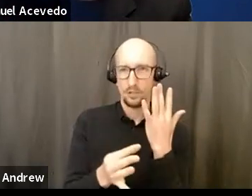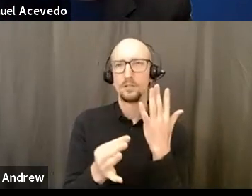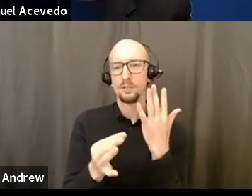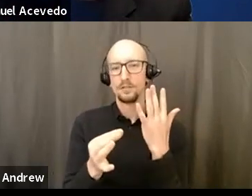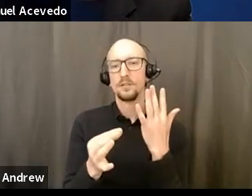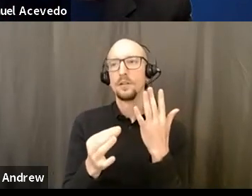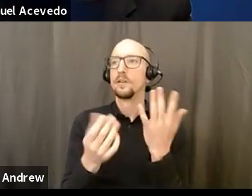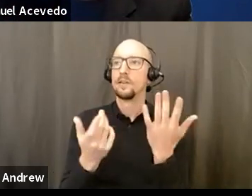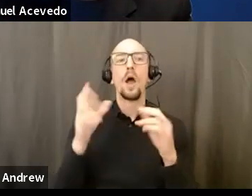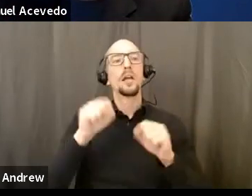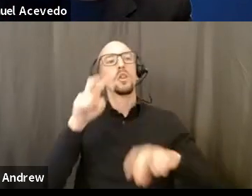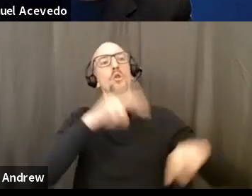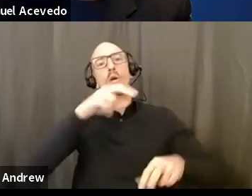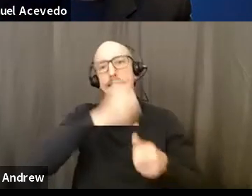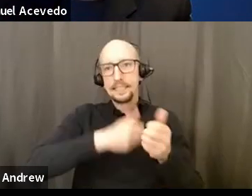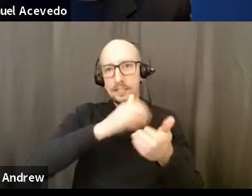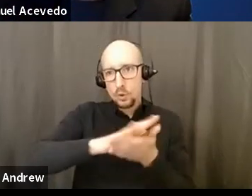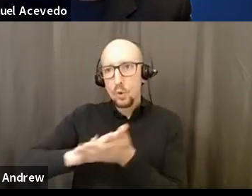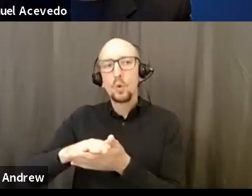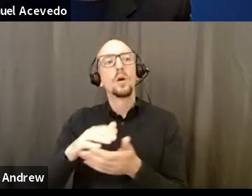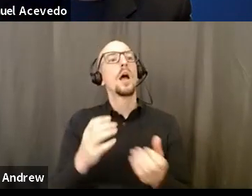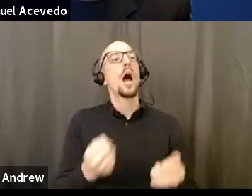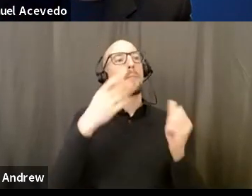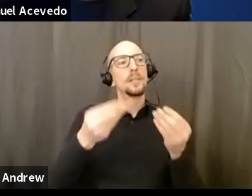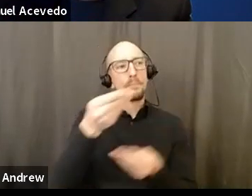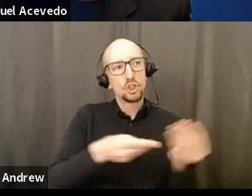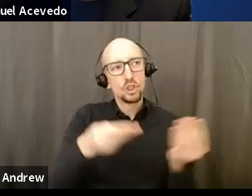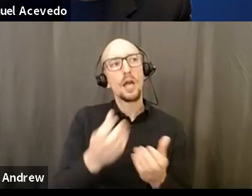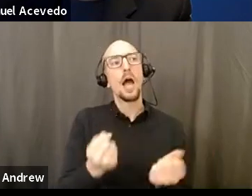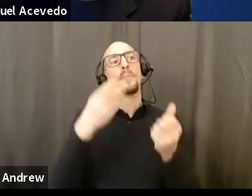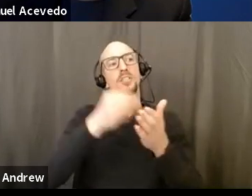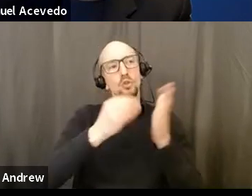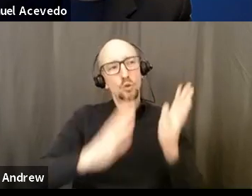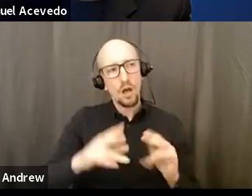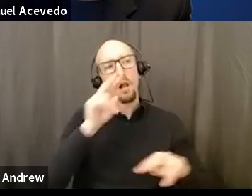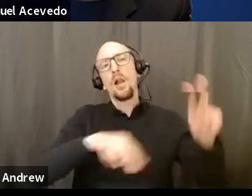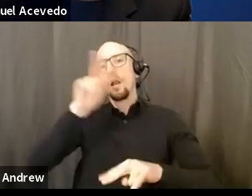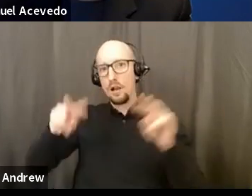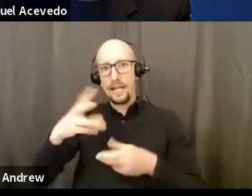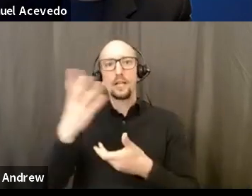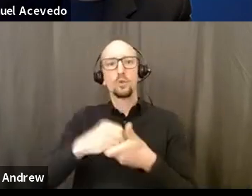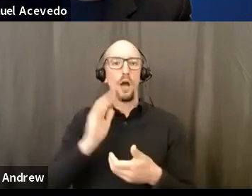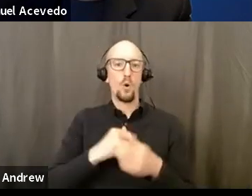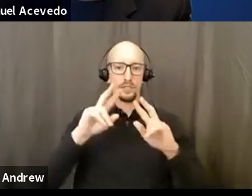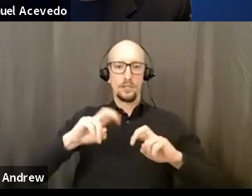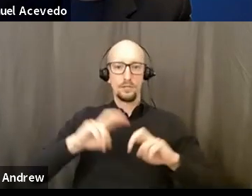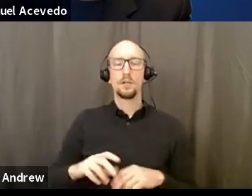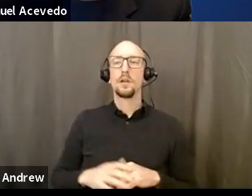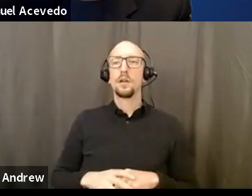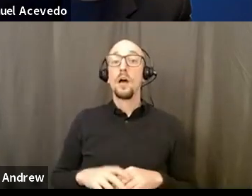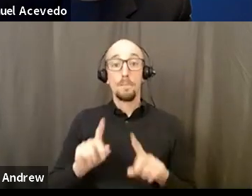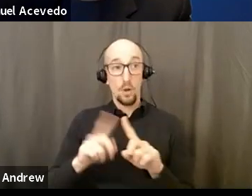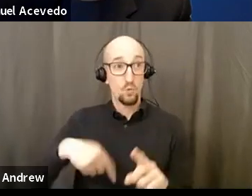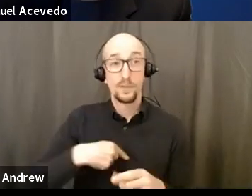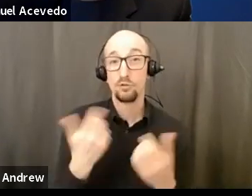the school is and where we might place weights. But I think if we're trying to avoid gaming, so to